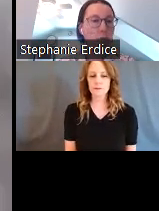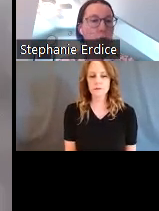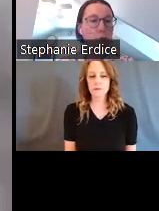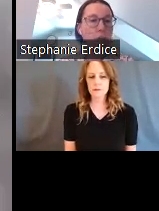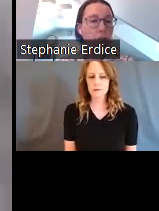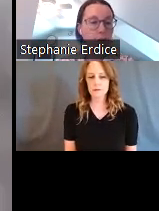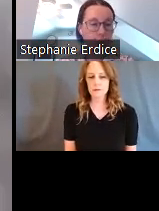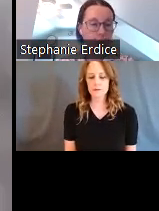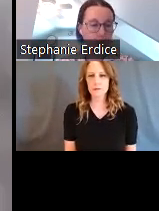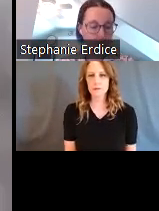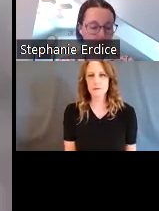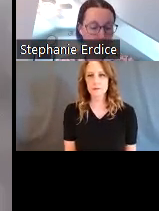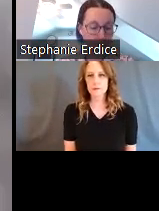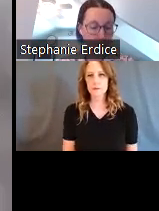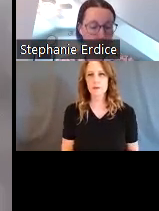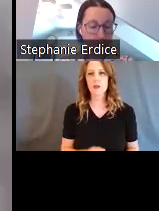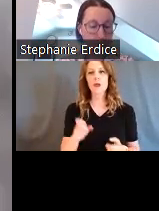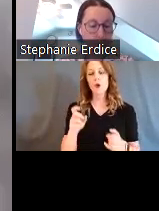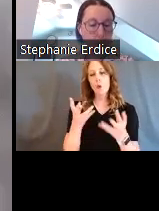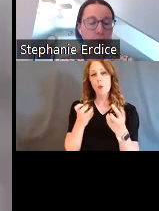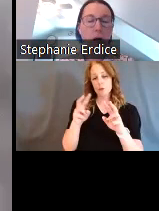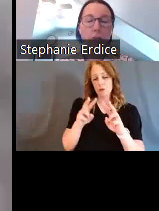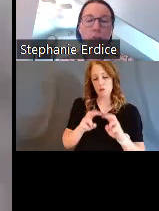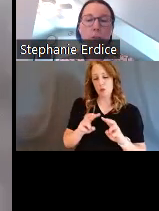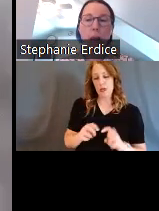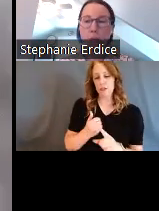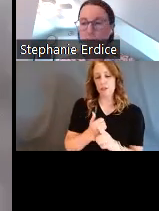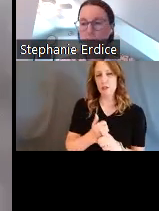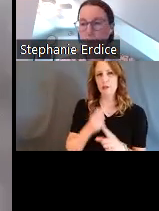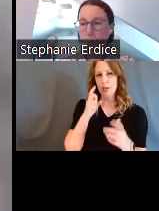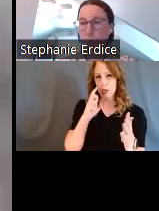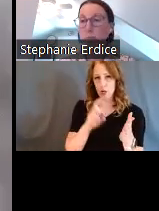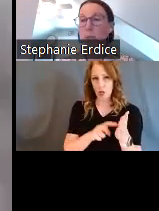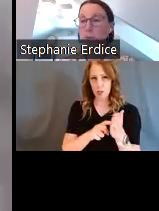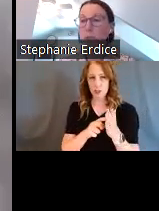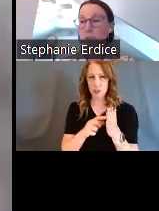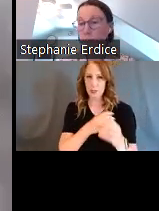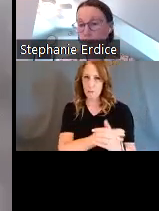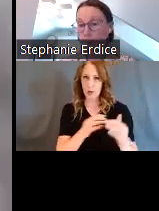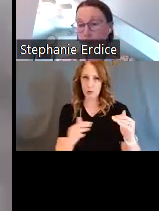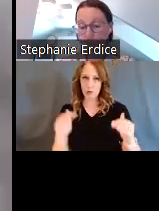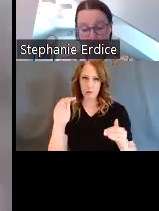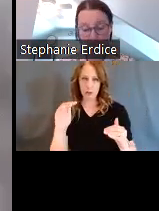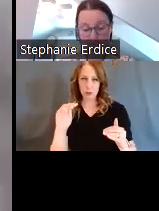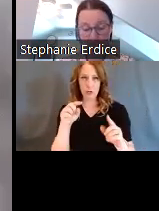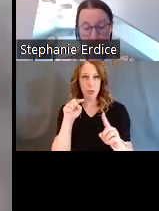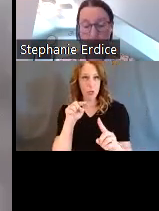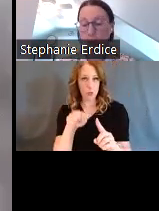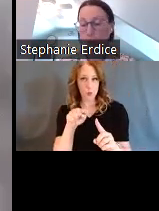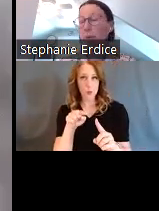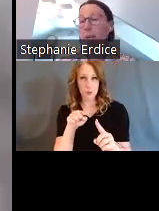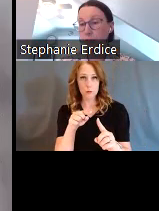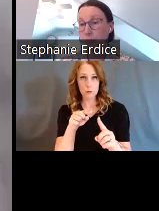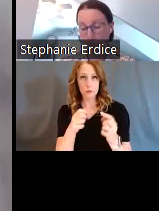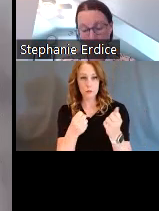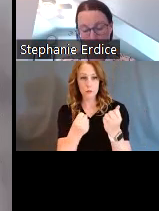So the question you're asking yourself here is, you're acknowledging the power differential between you as someone that helped this person,